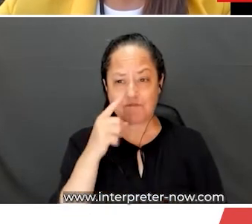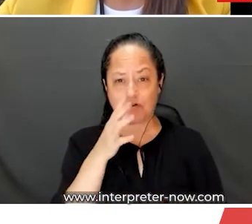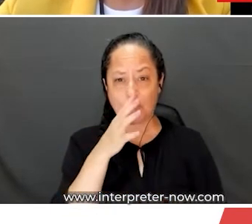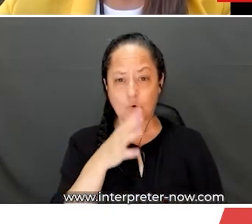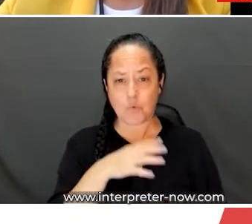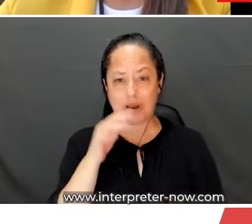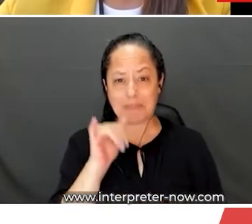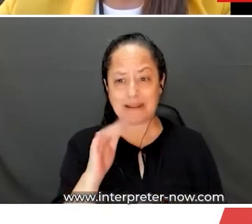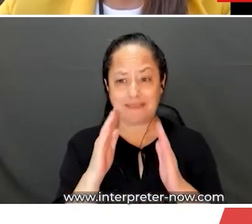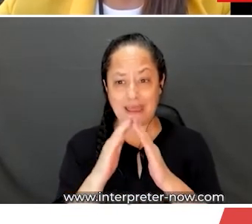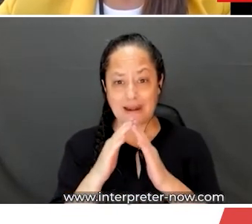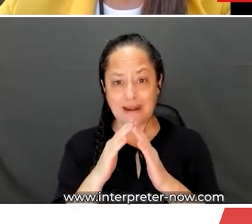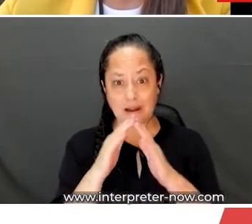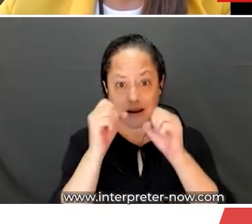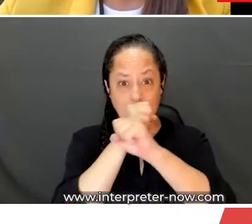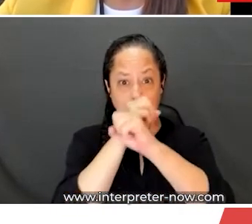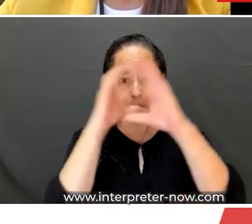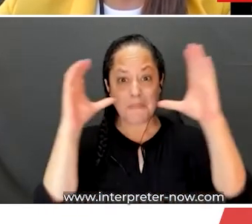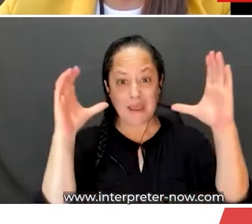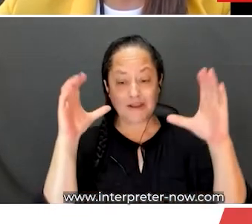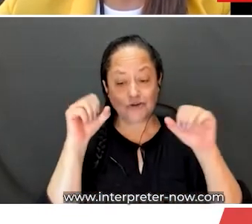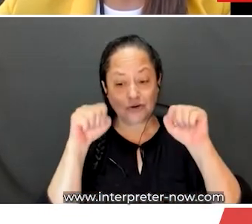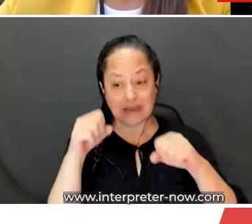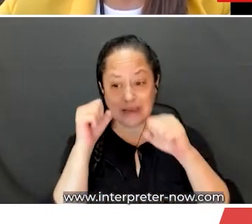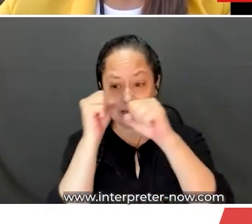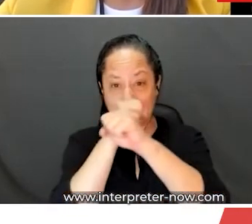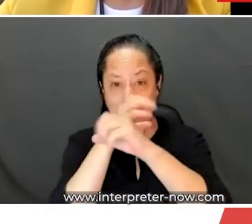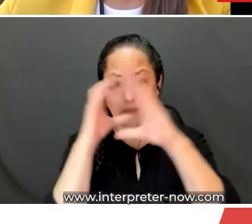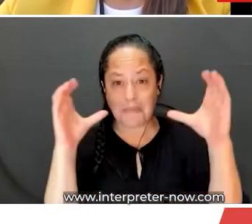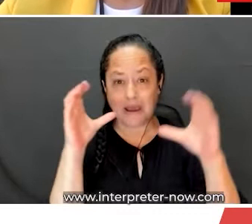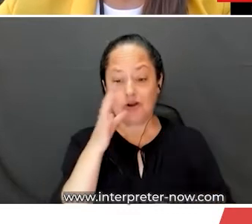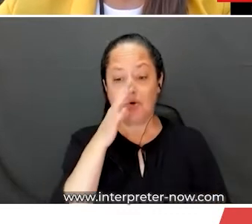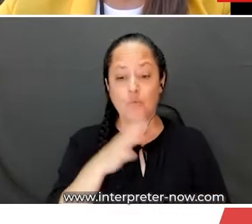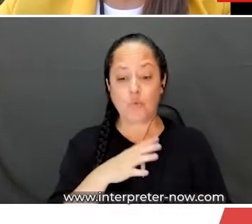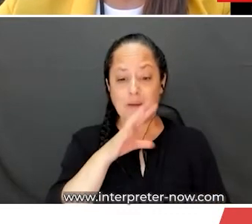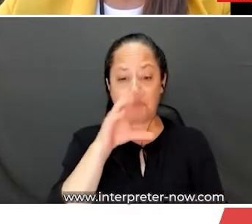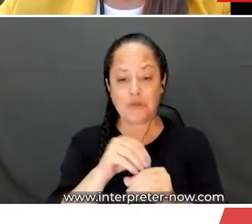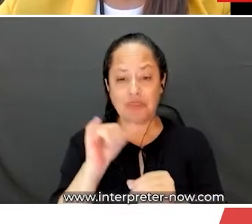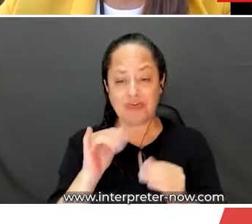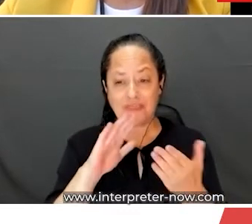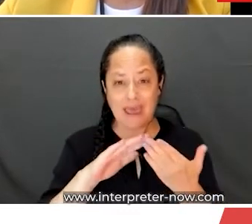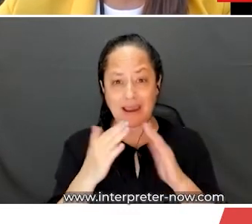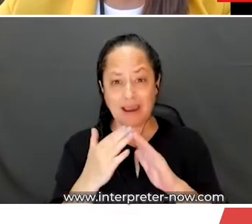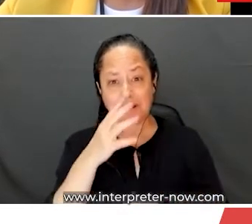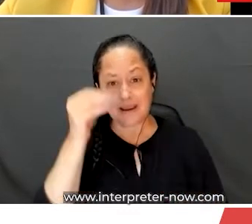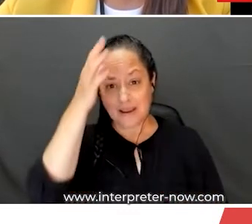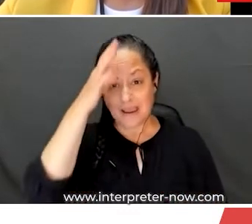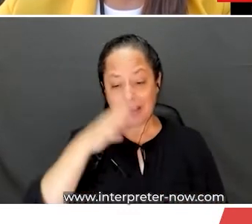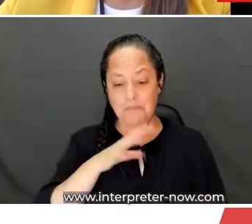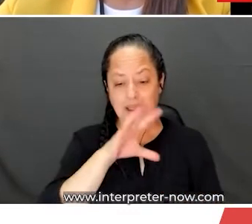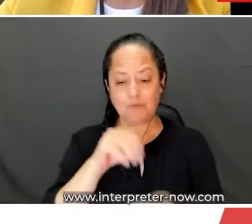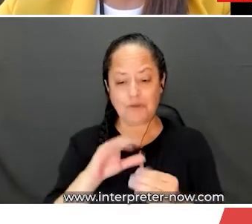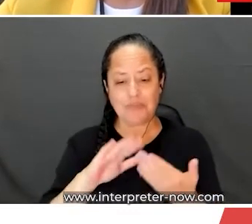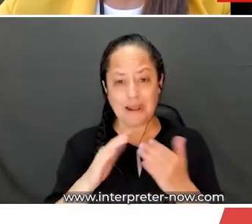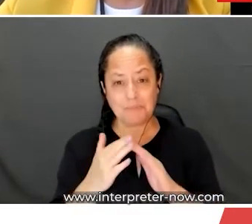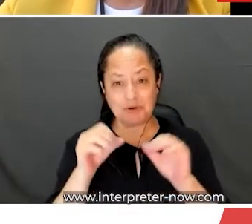that city, can you imagine? Can you imagine what women in that community and men in that community will be able